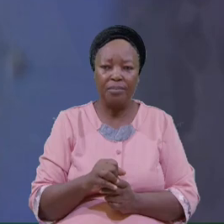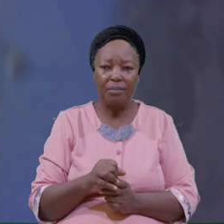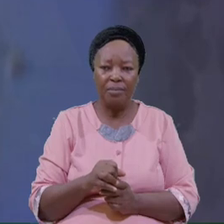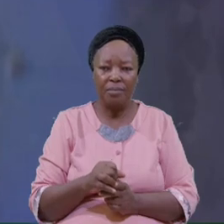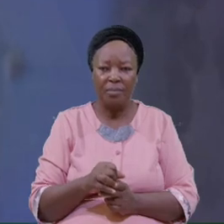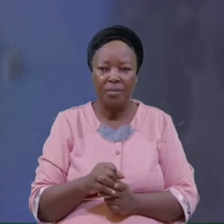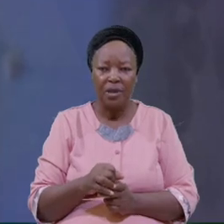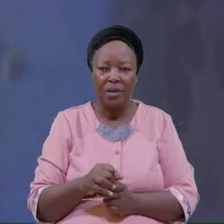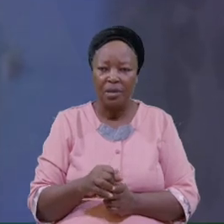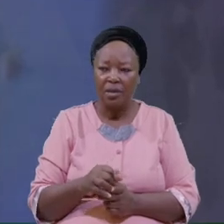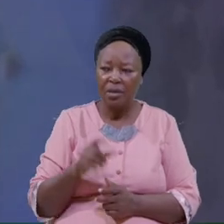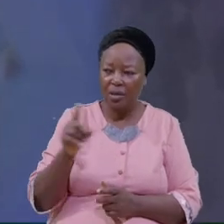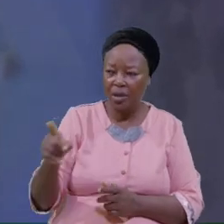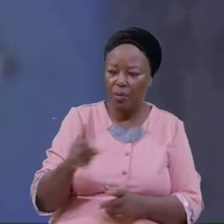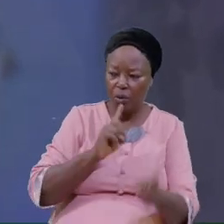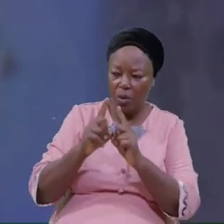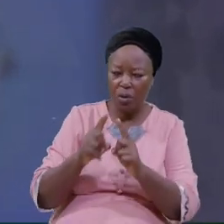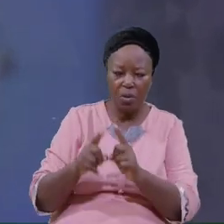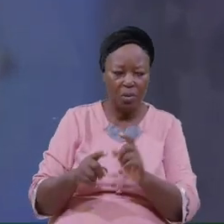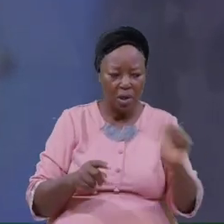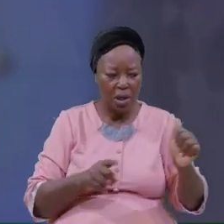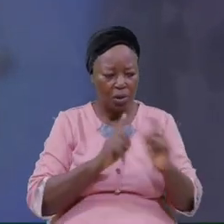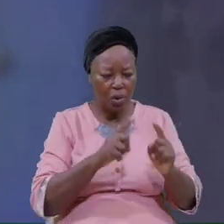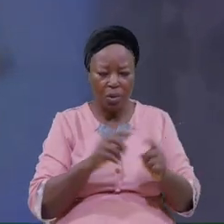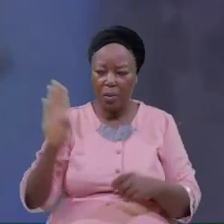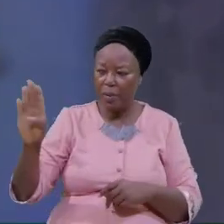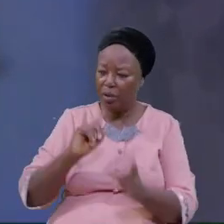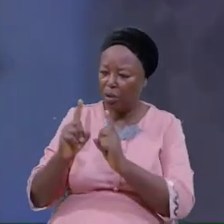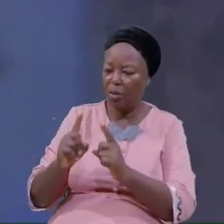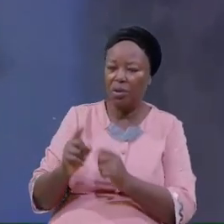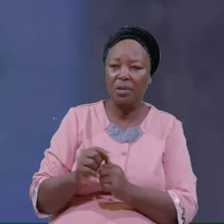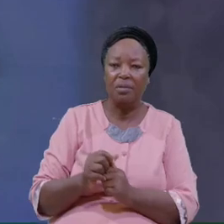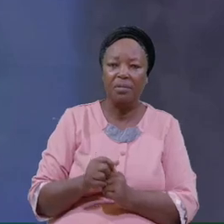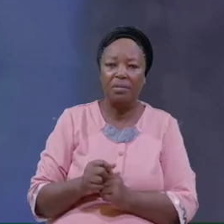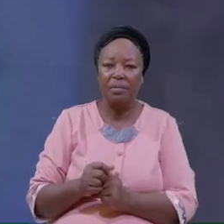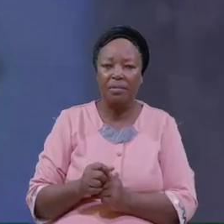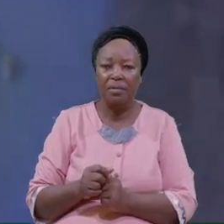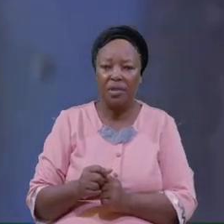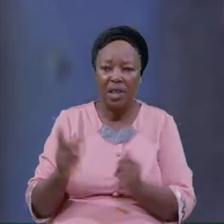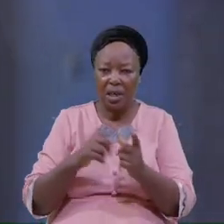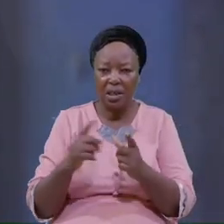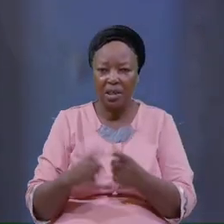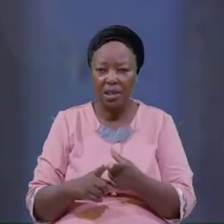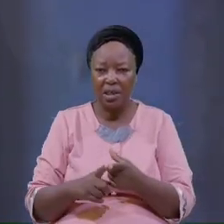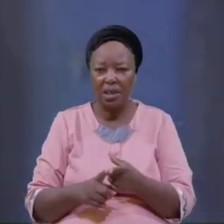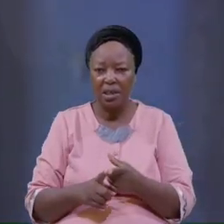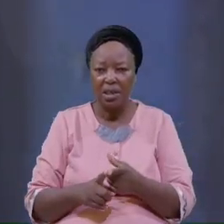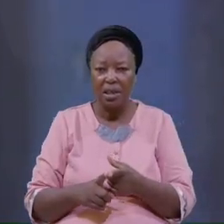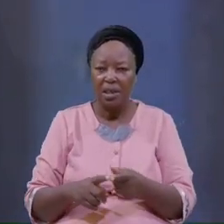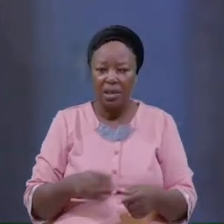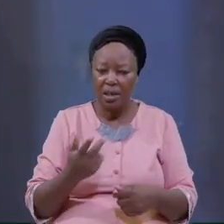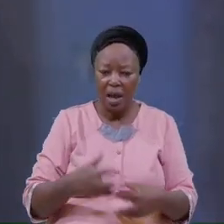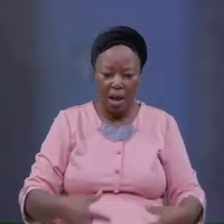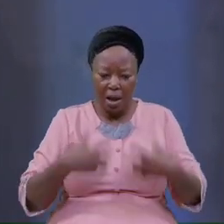B speaks. A parle et B répond. And things, temperature rising up. Et la